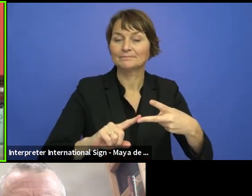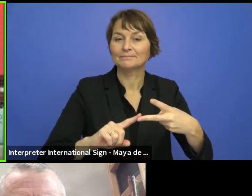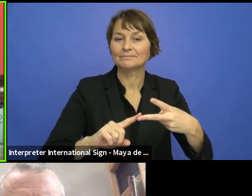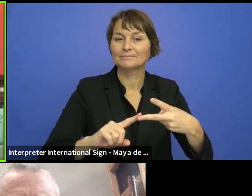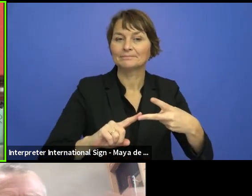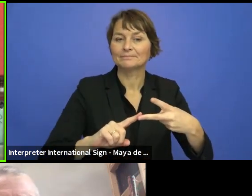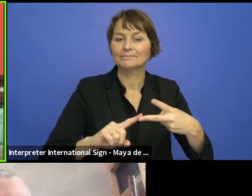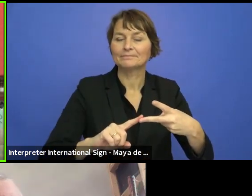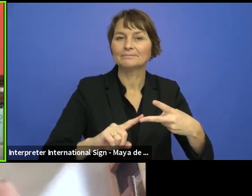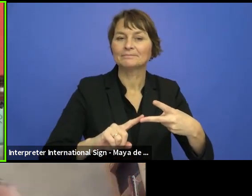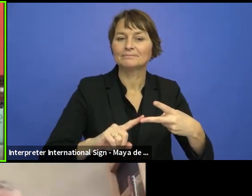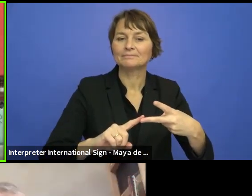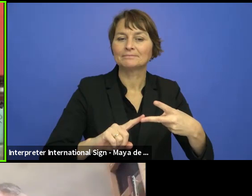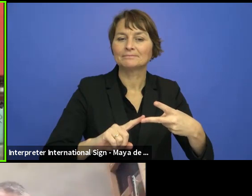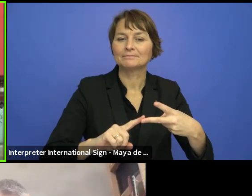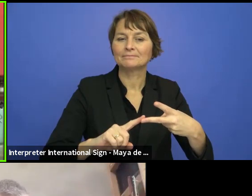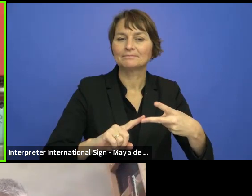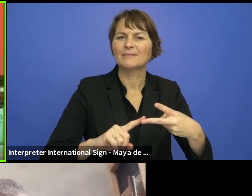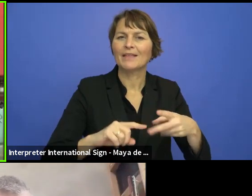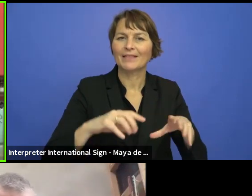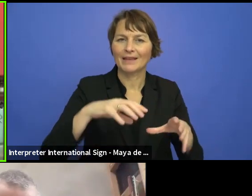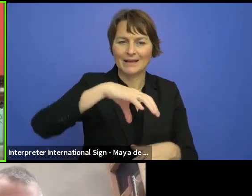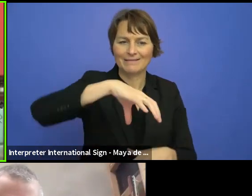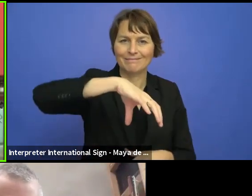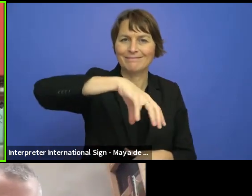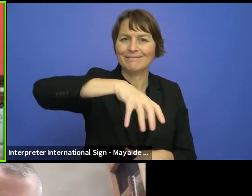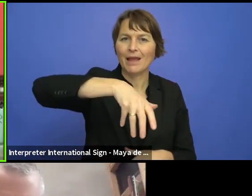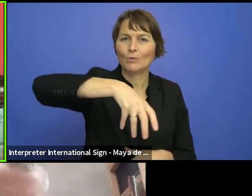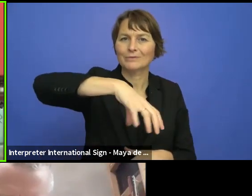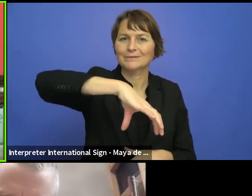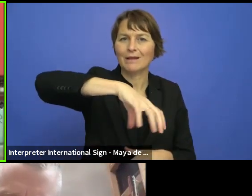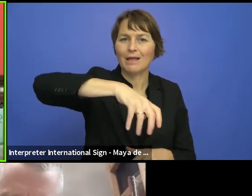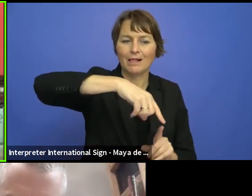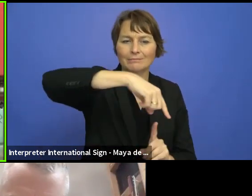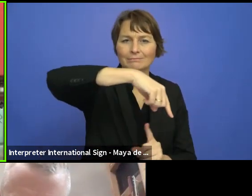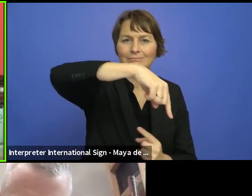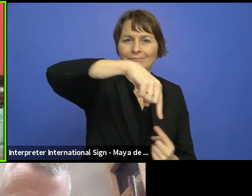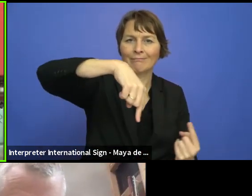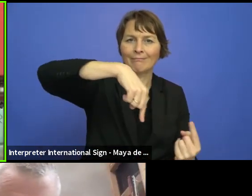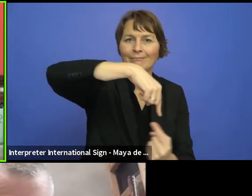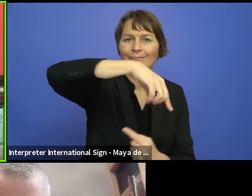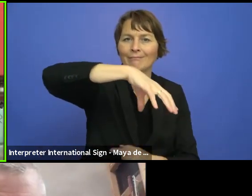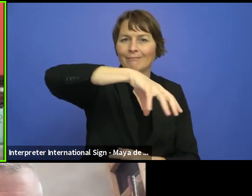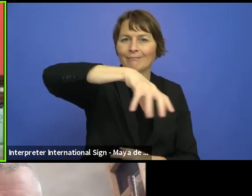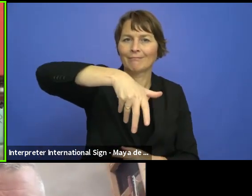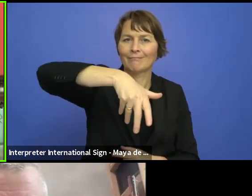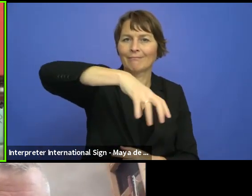I think what the carousel brings is this idea perhaps of